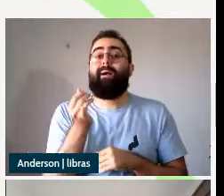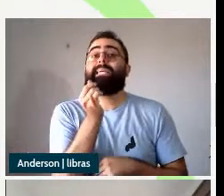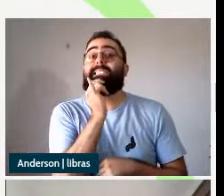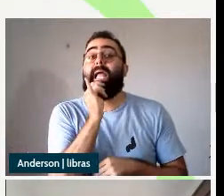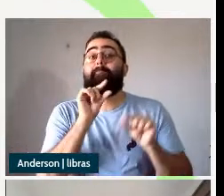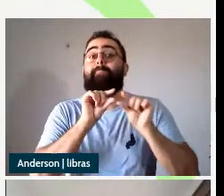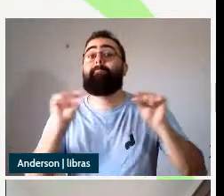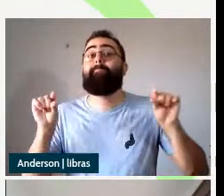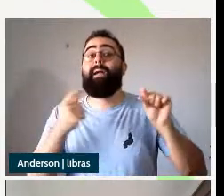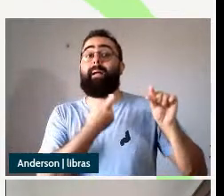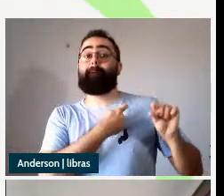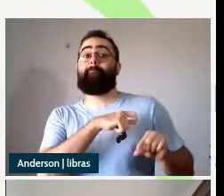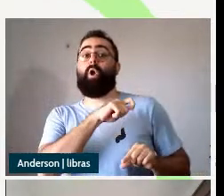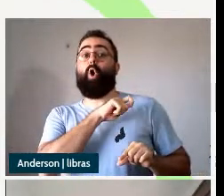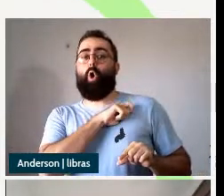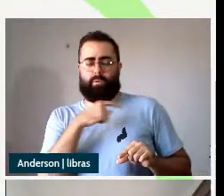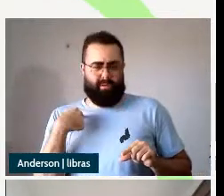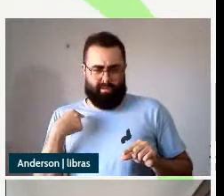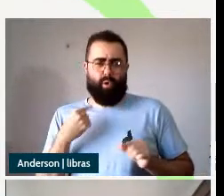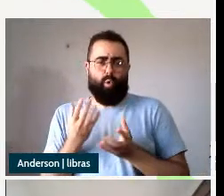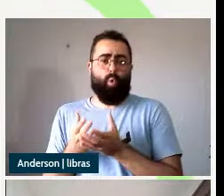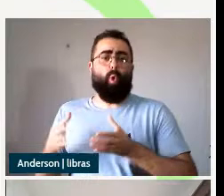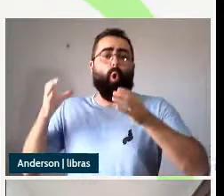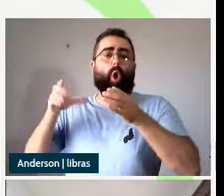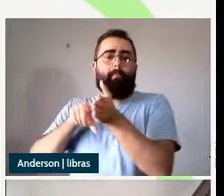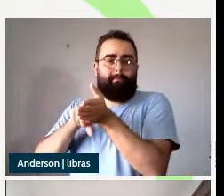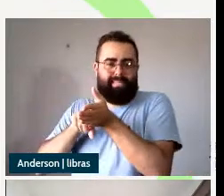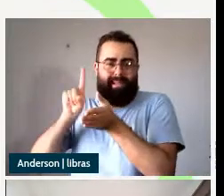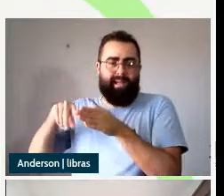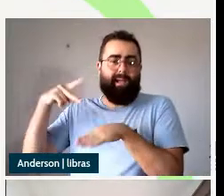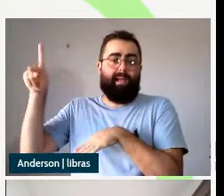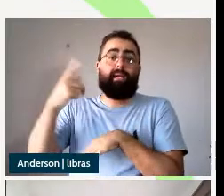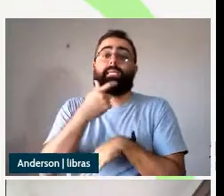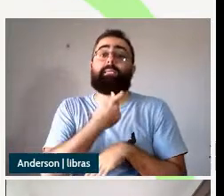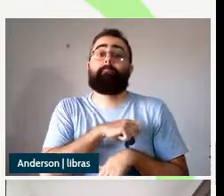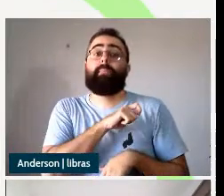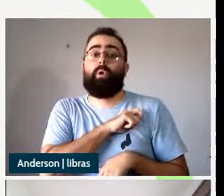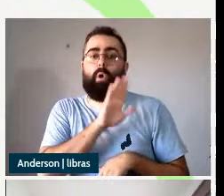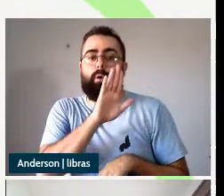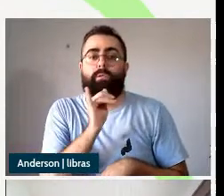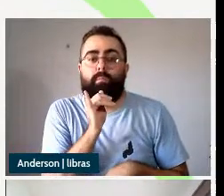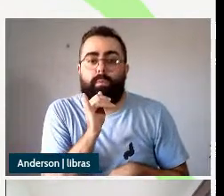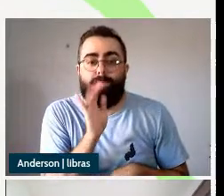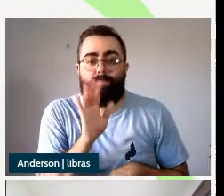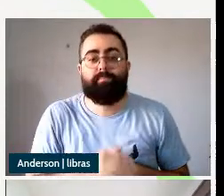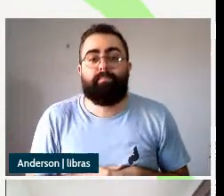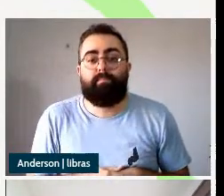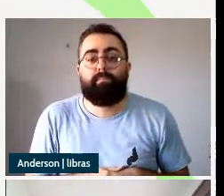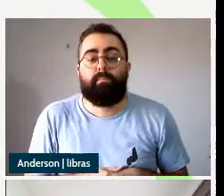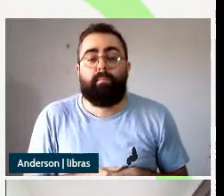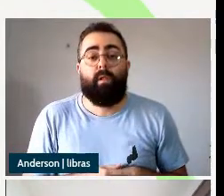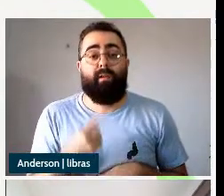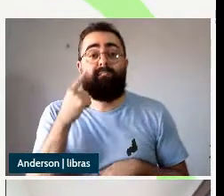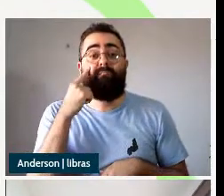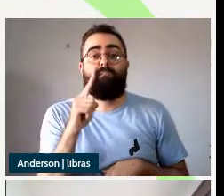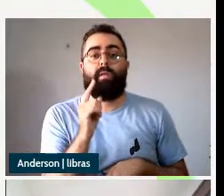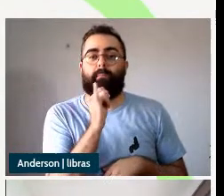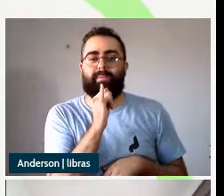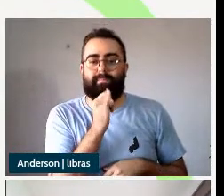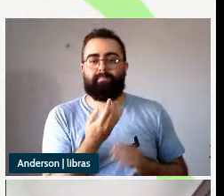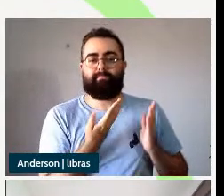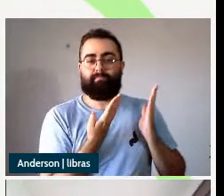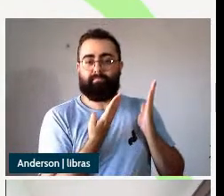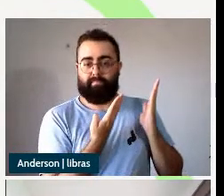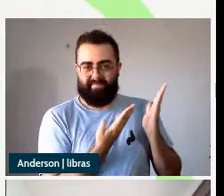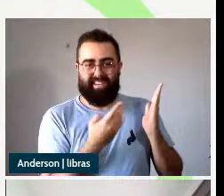corpus research wasn't Spanish. And I'm going to show to you that this is fine. So you can say something, you have the translation down.